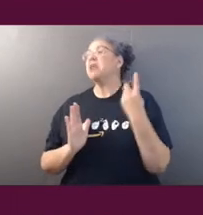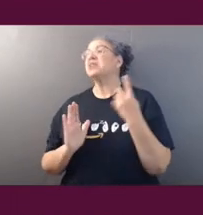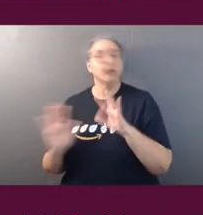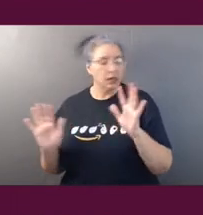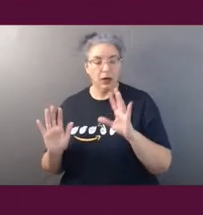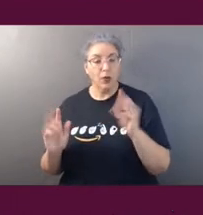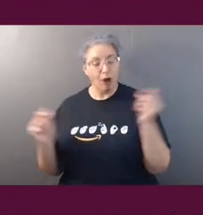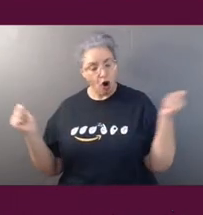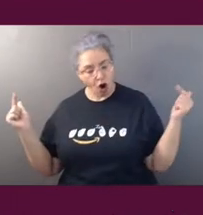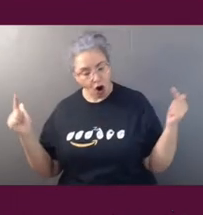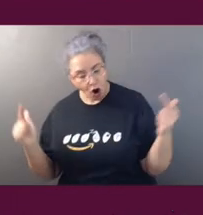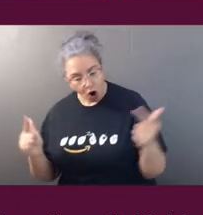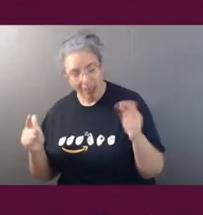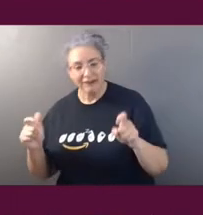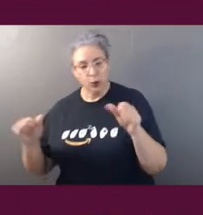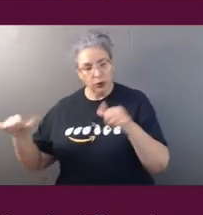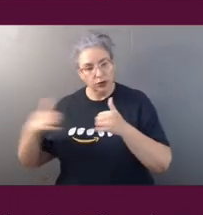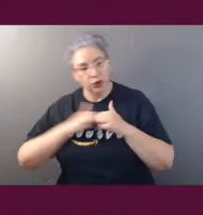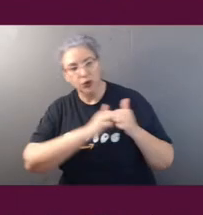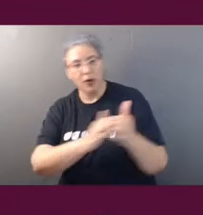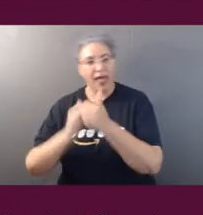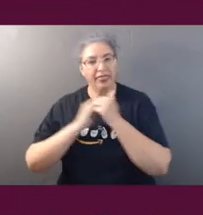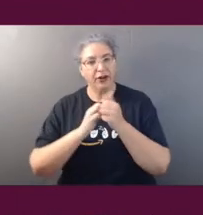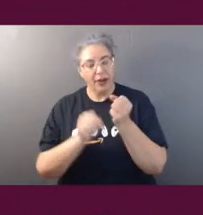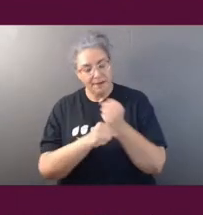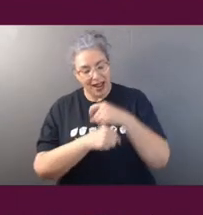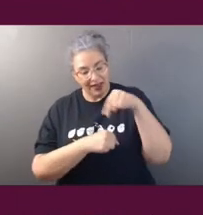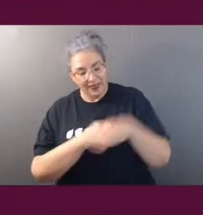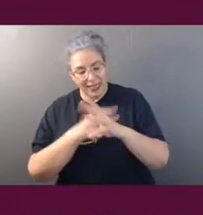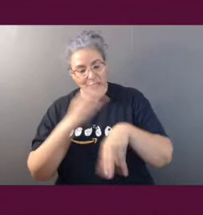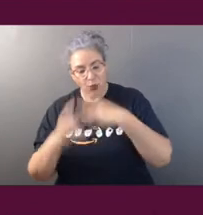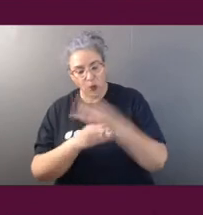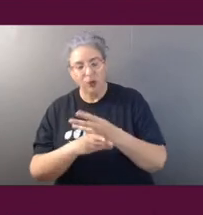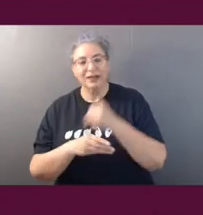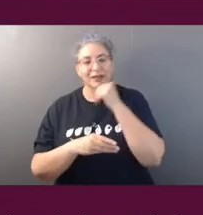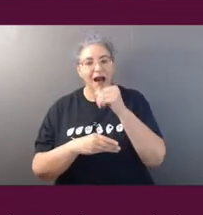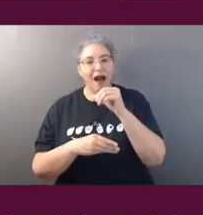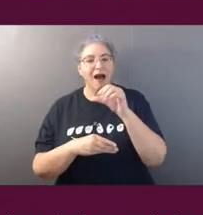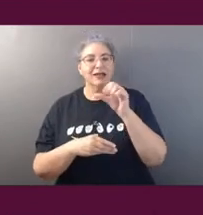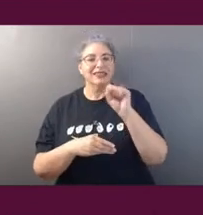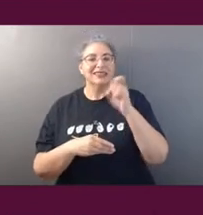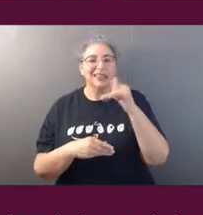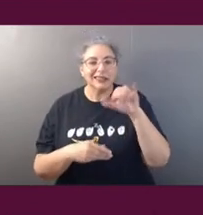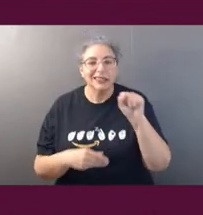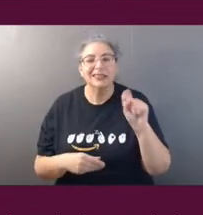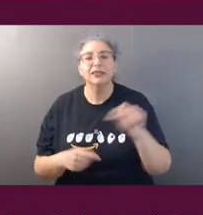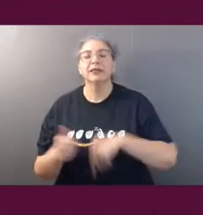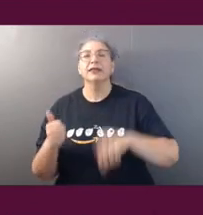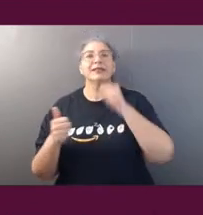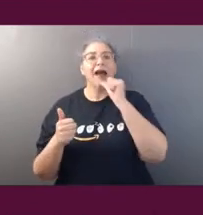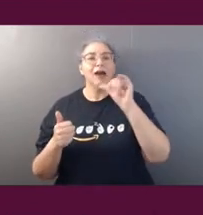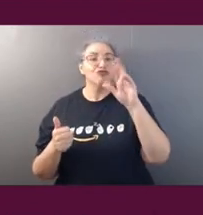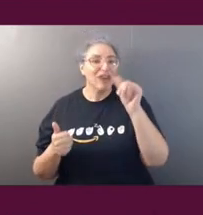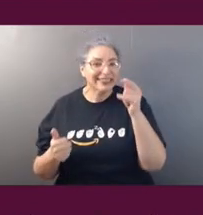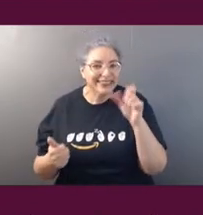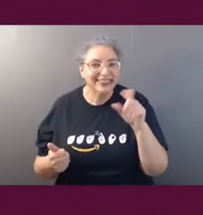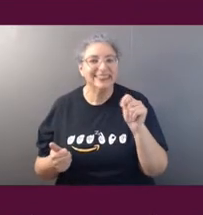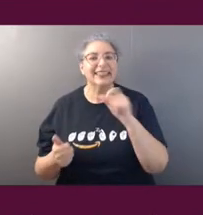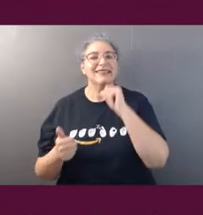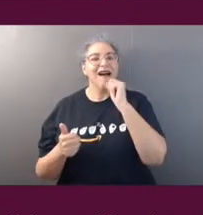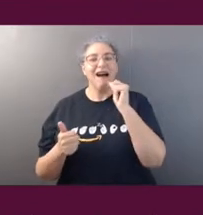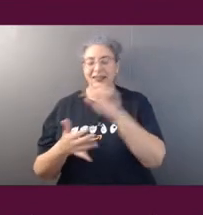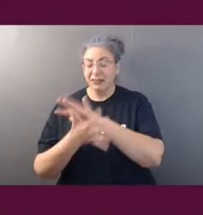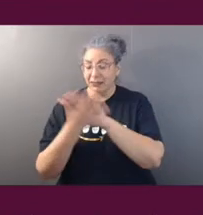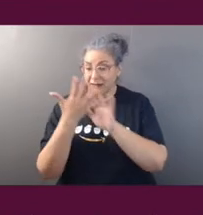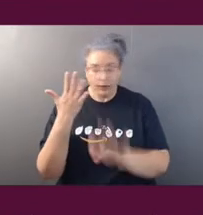all of us are walking the walk of making this world not so sexist, not so racist, not so, right? Like, we all got to be